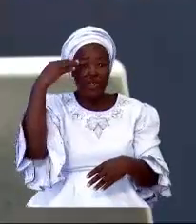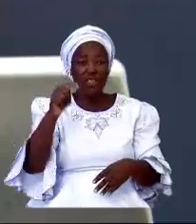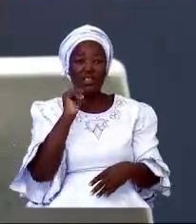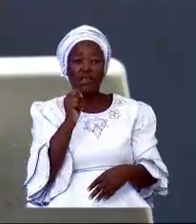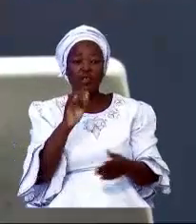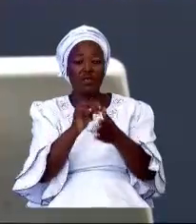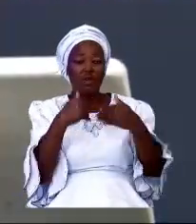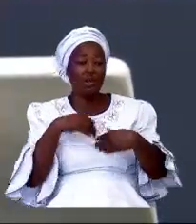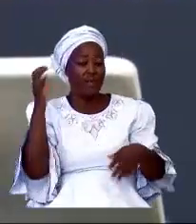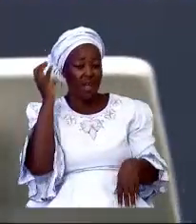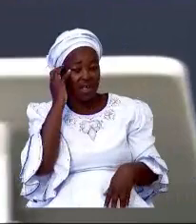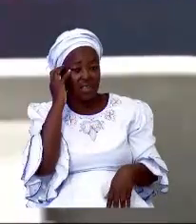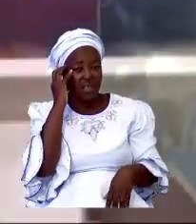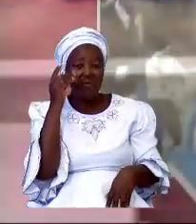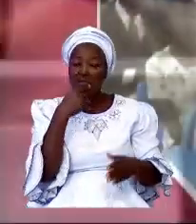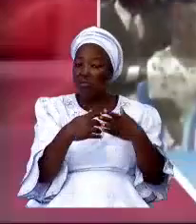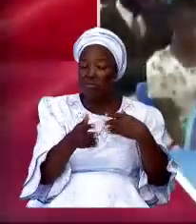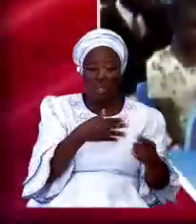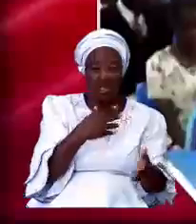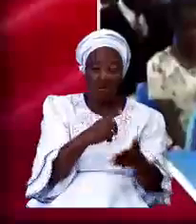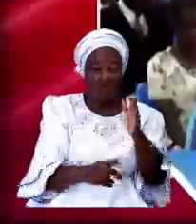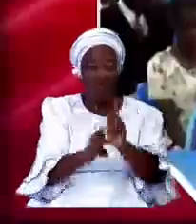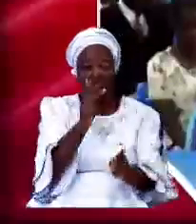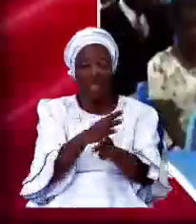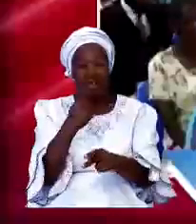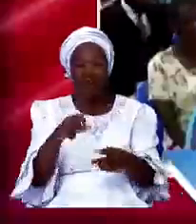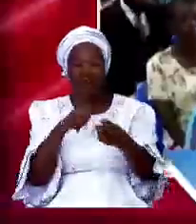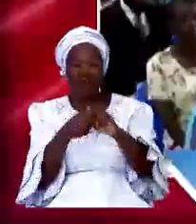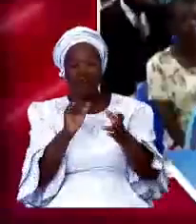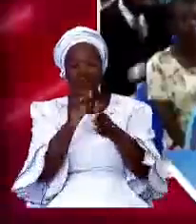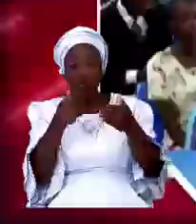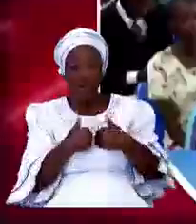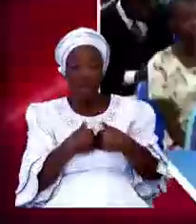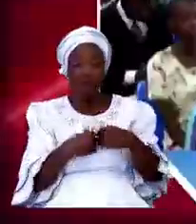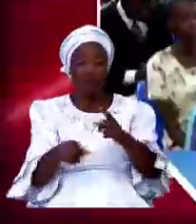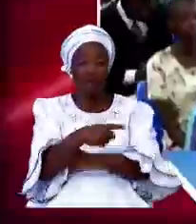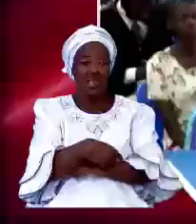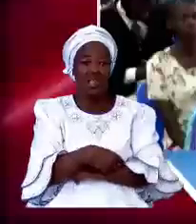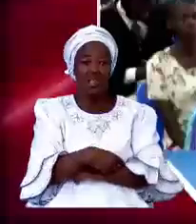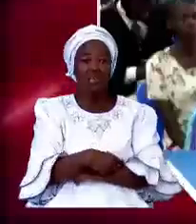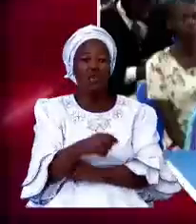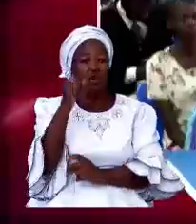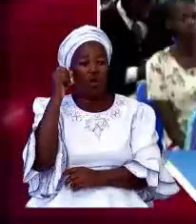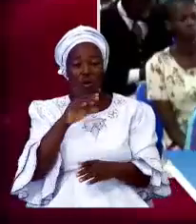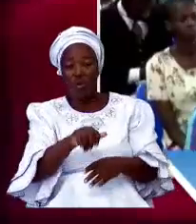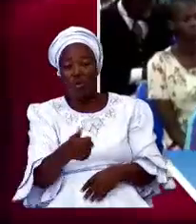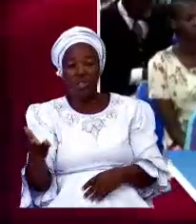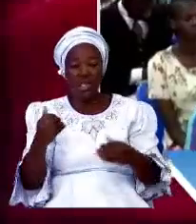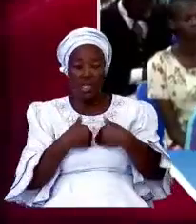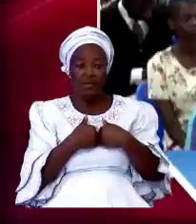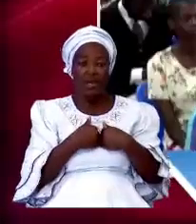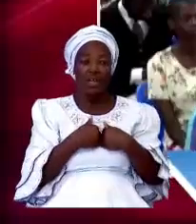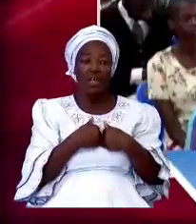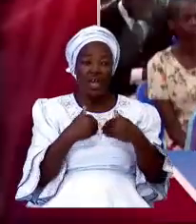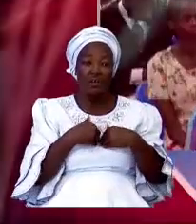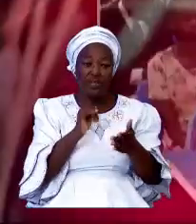You will not forget. You forget the testimonies you have heard. No matter what kind of problem you